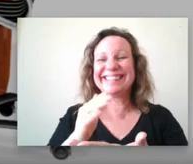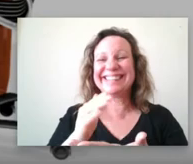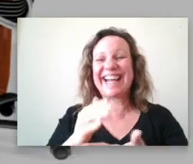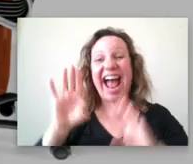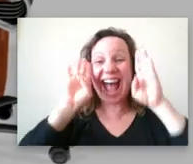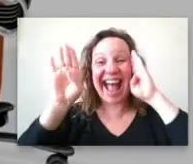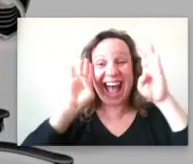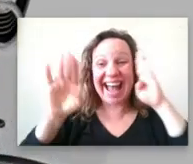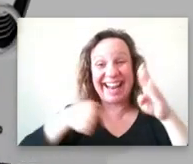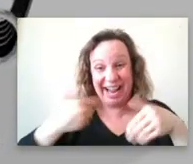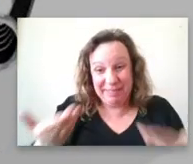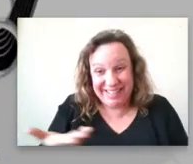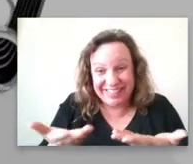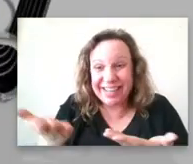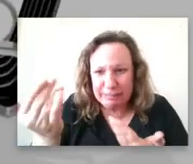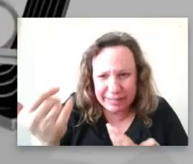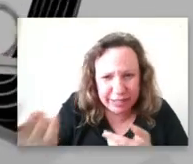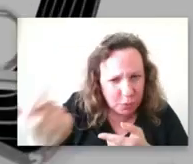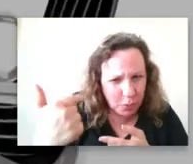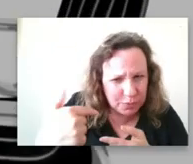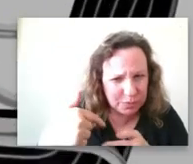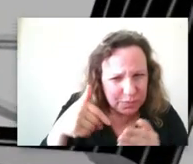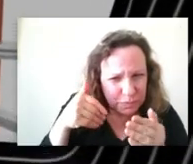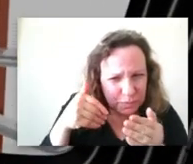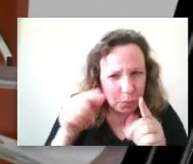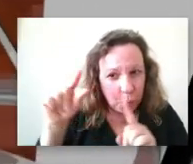Hey guys, I am over here. Come closer.